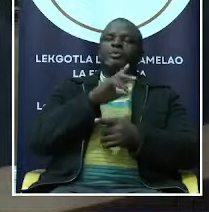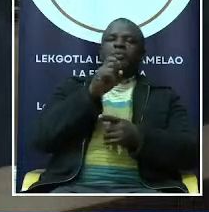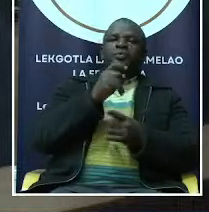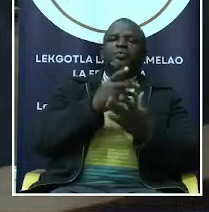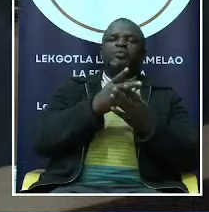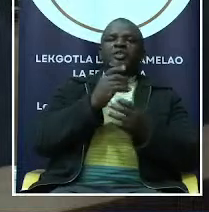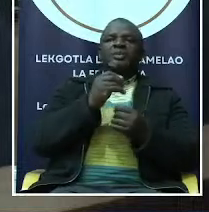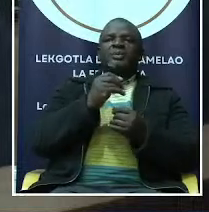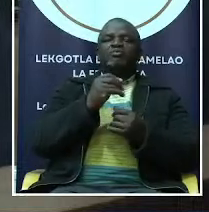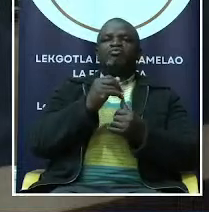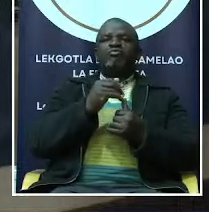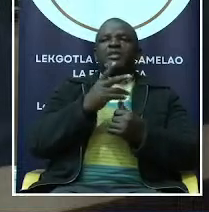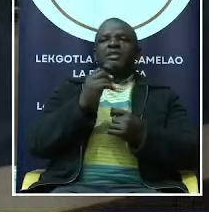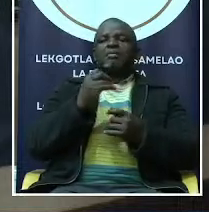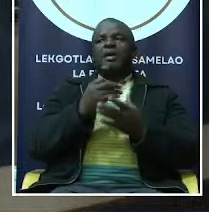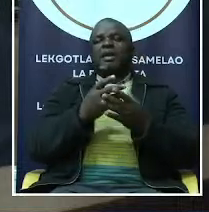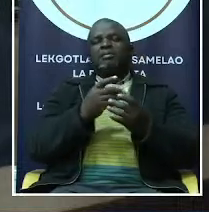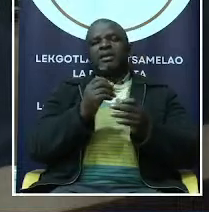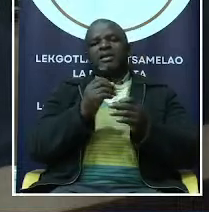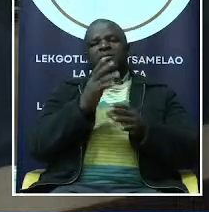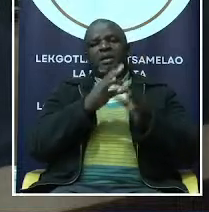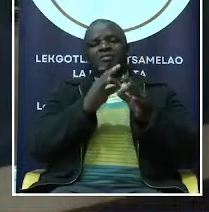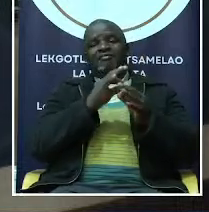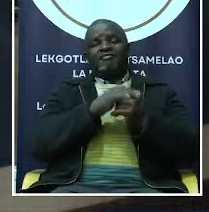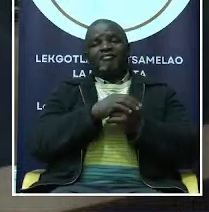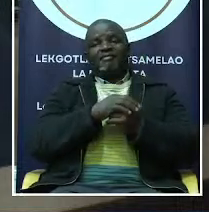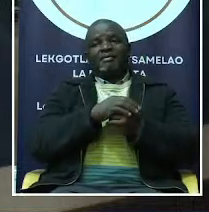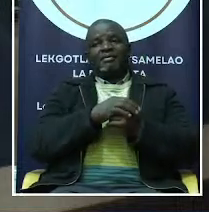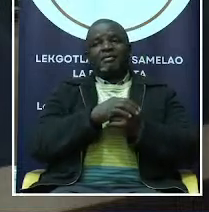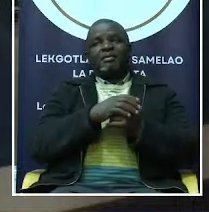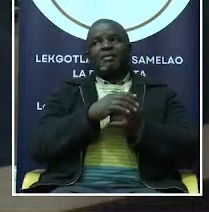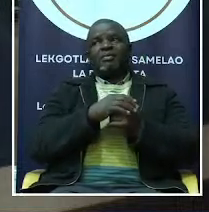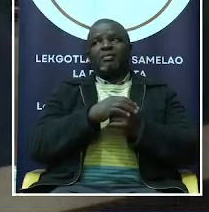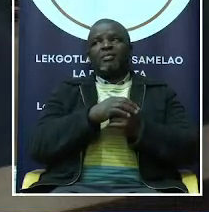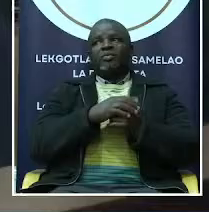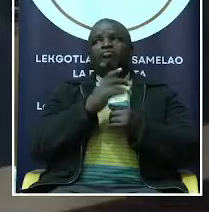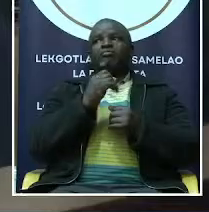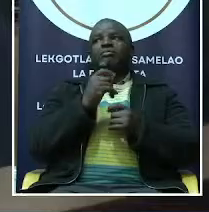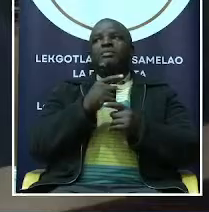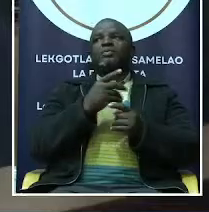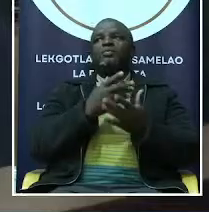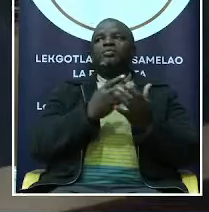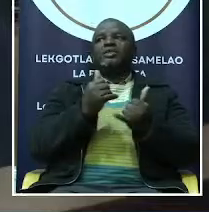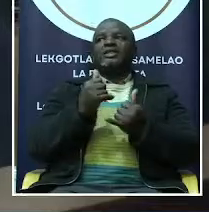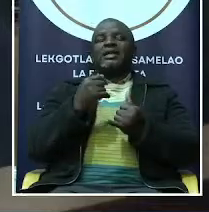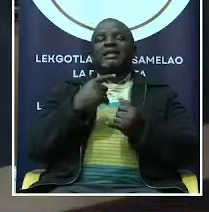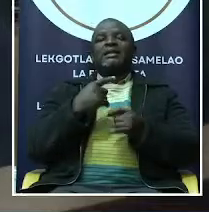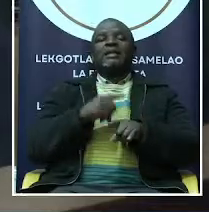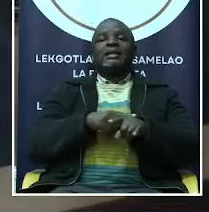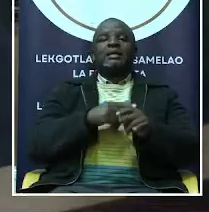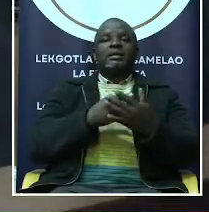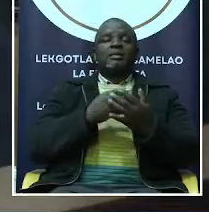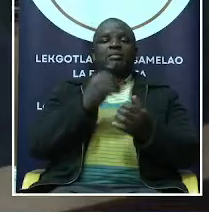speaker, can you please clarify for me? Are you saying that we adjust the current